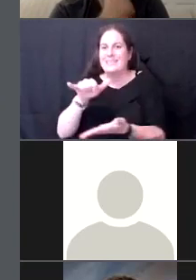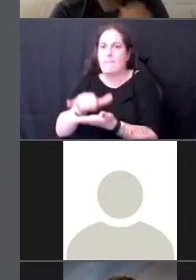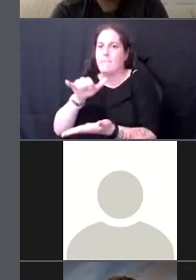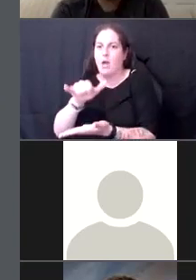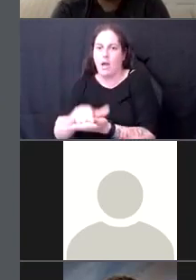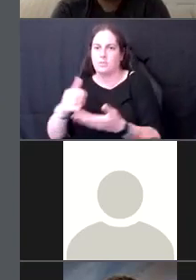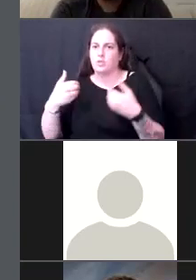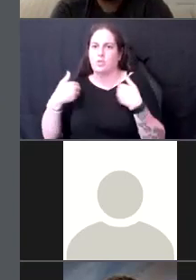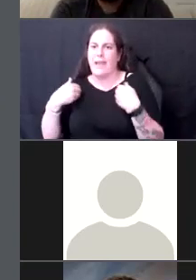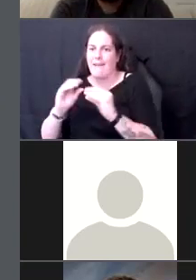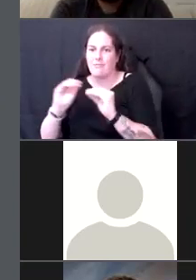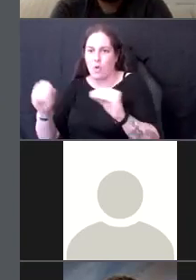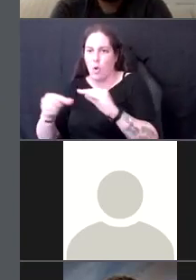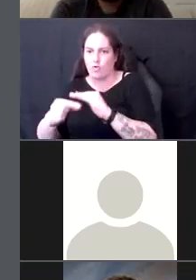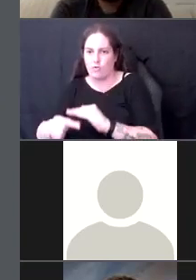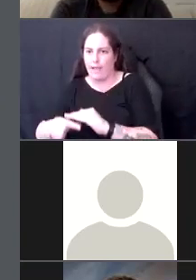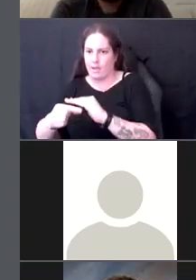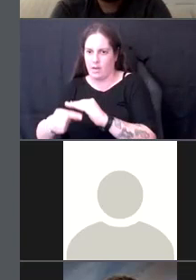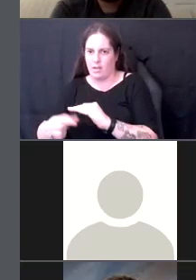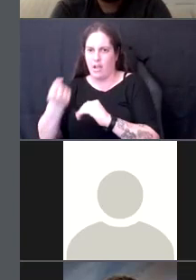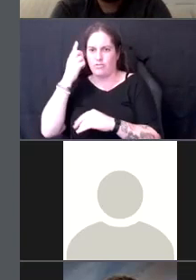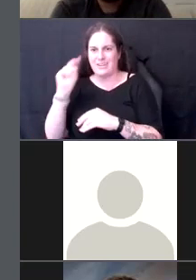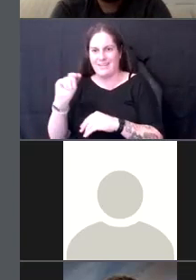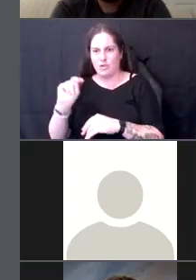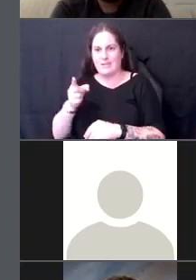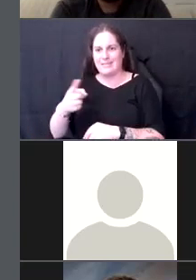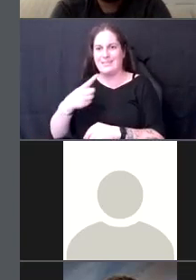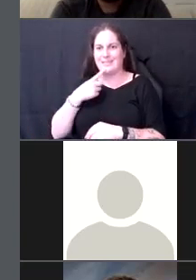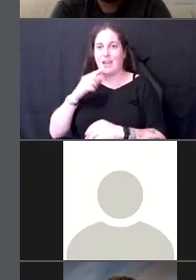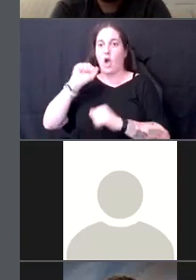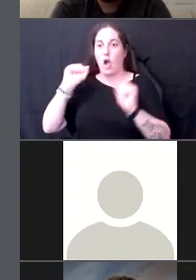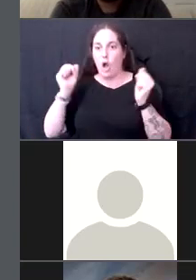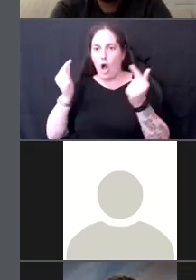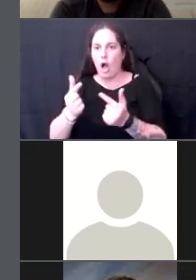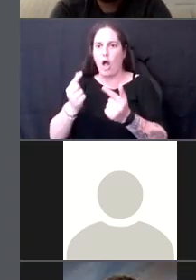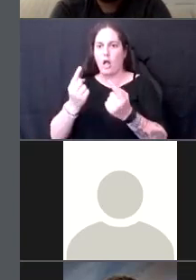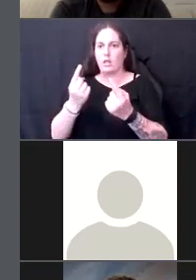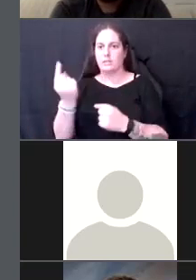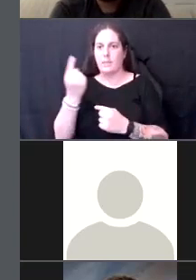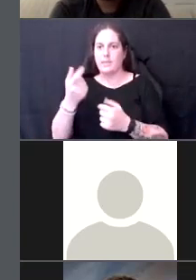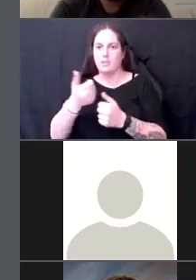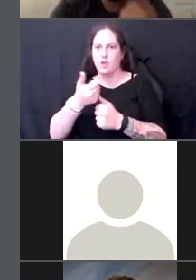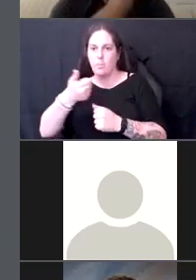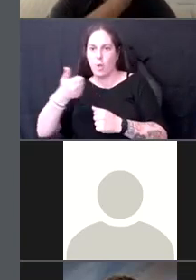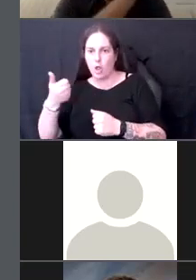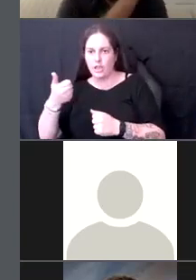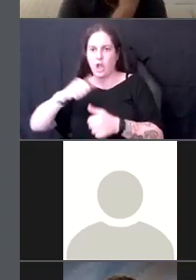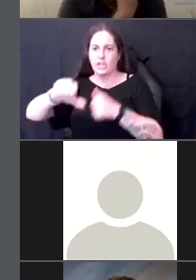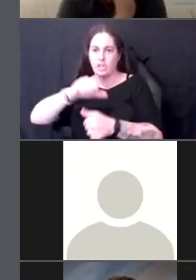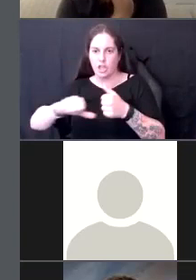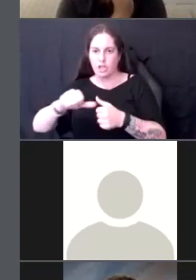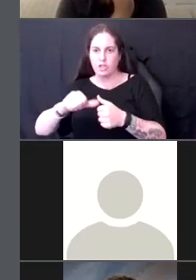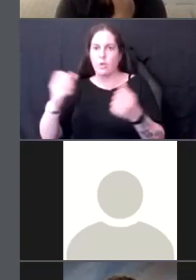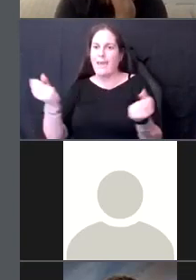no gravity, because Newton's universal law says that all objects are pulling on each other, right? So there is gravity,